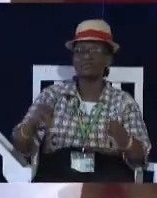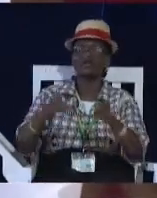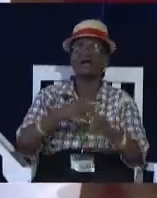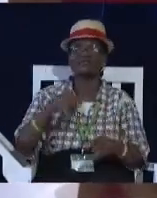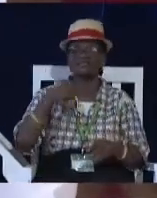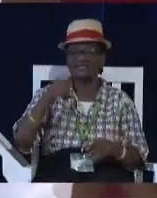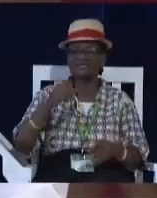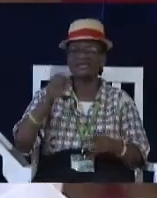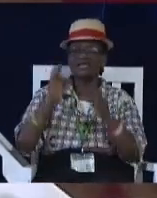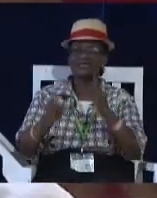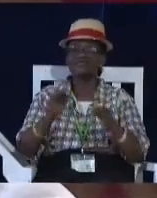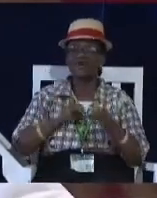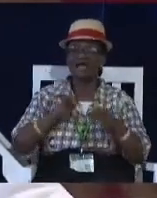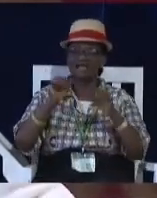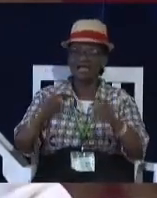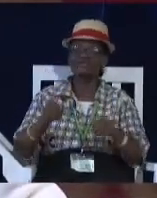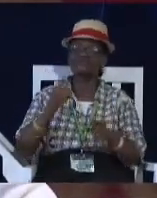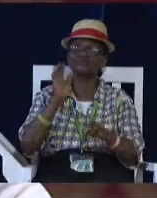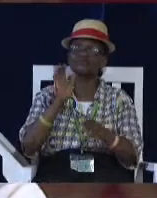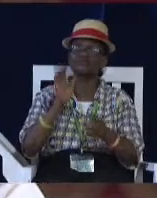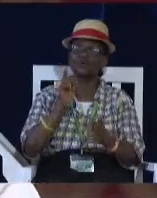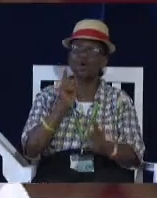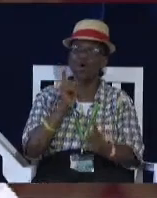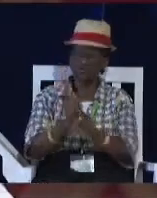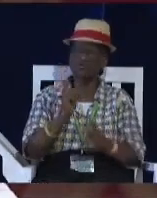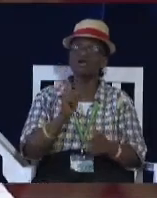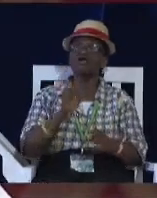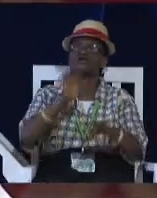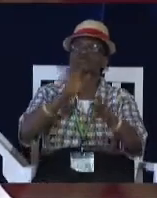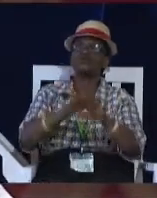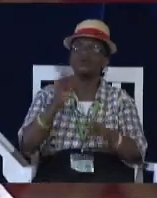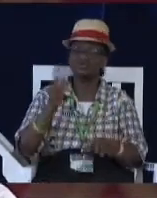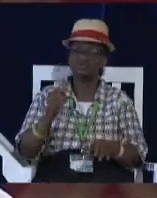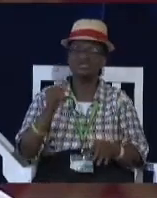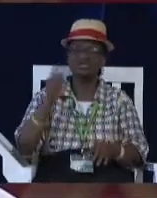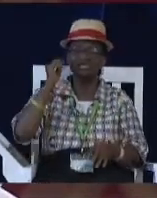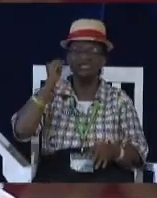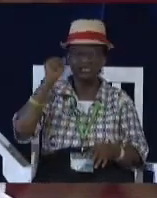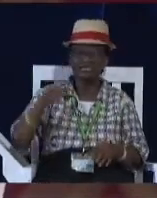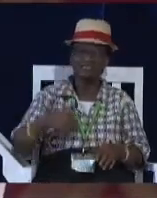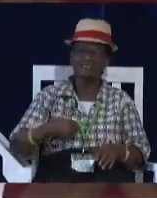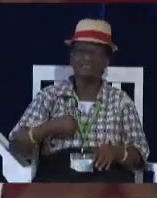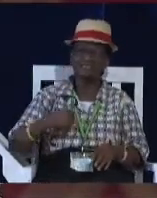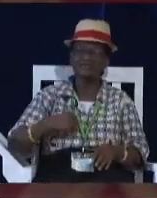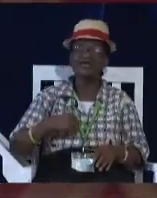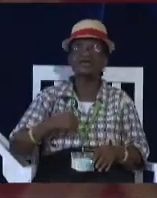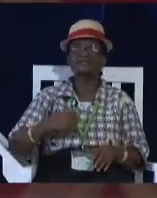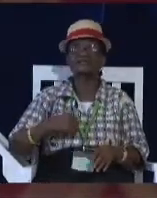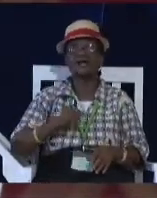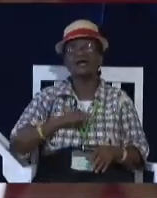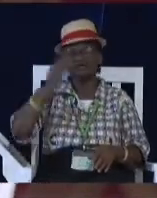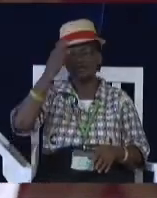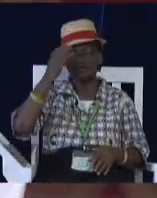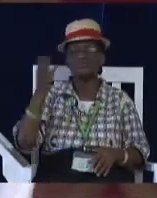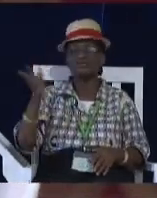his garment, I know there is enough power flowing through him.